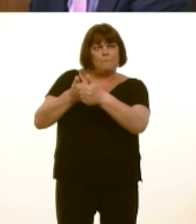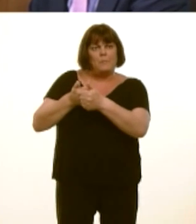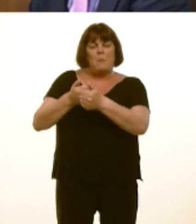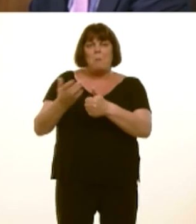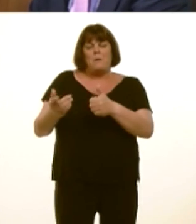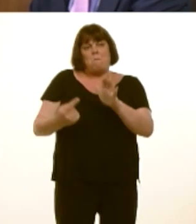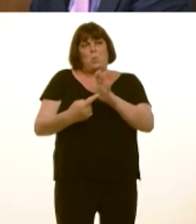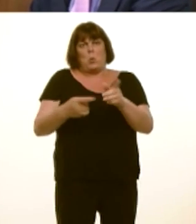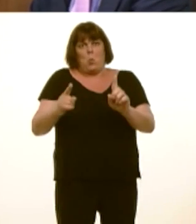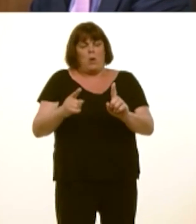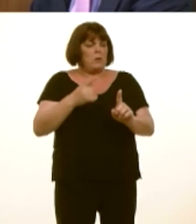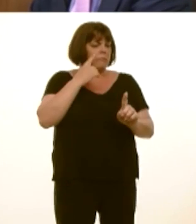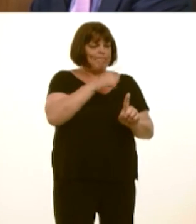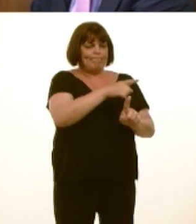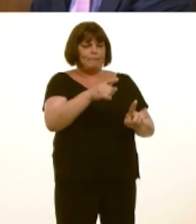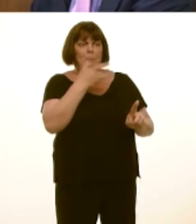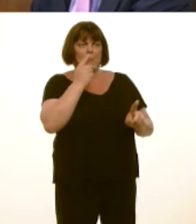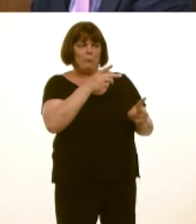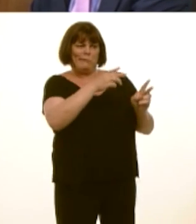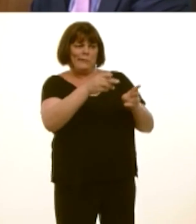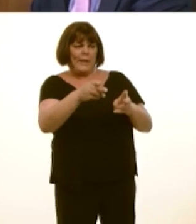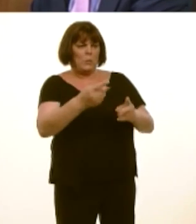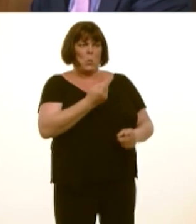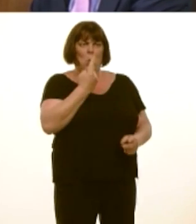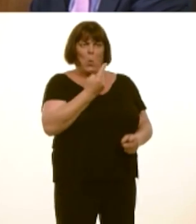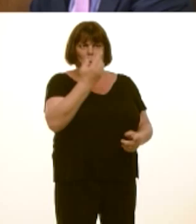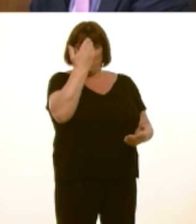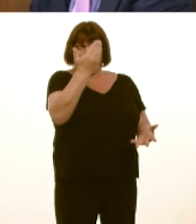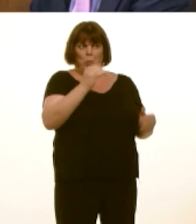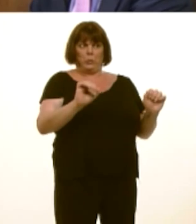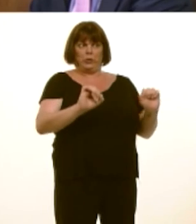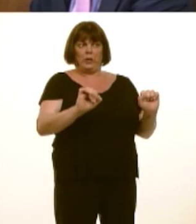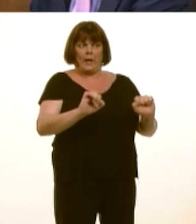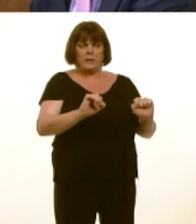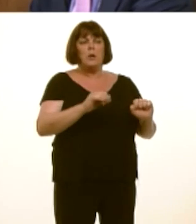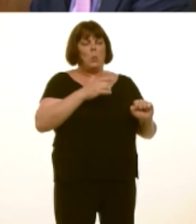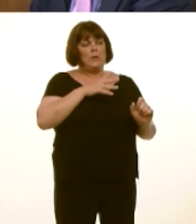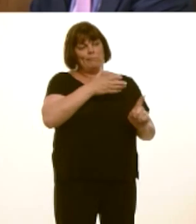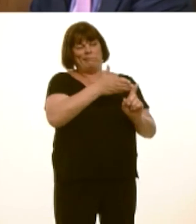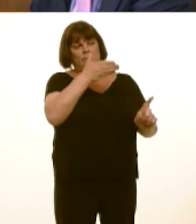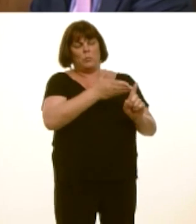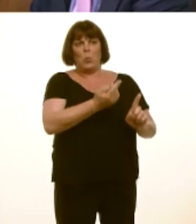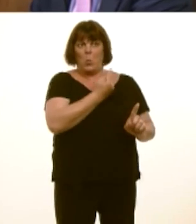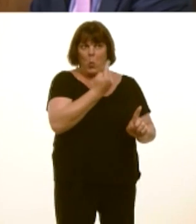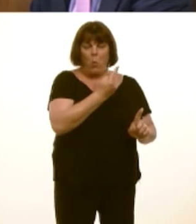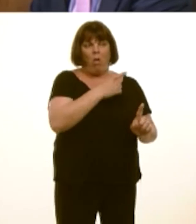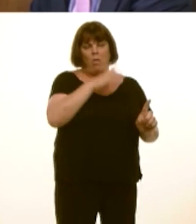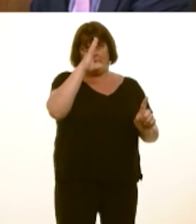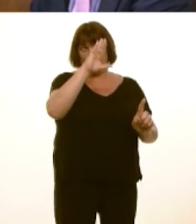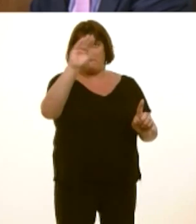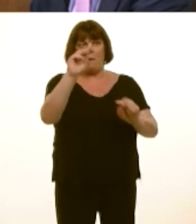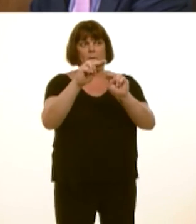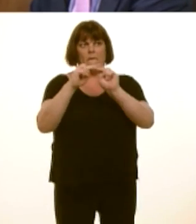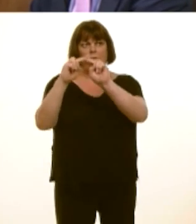identifying the bodies that remain, in order that families may be properly informed, and of course to ensure